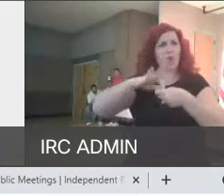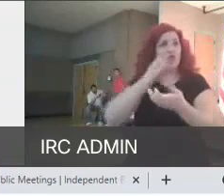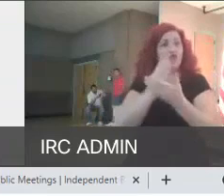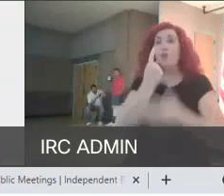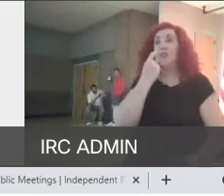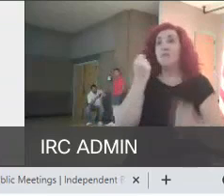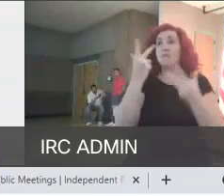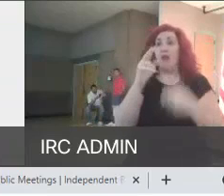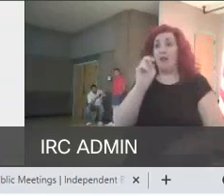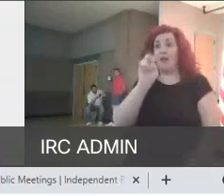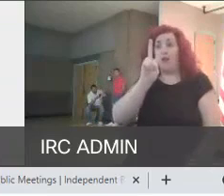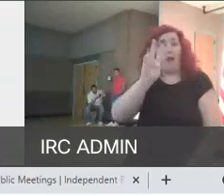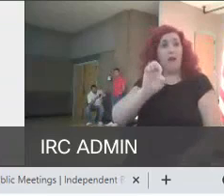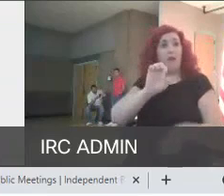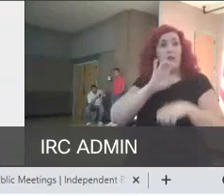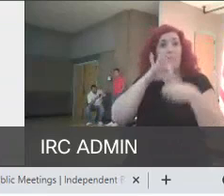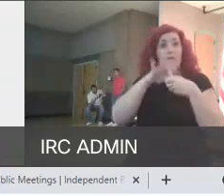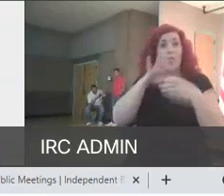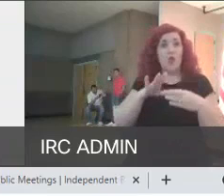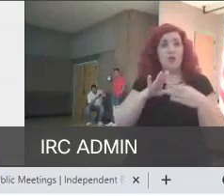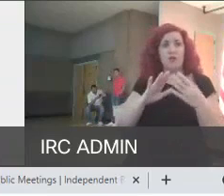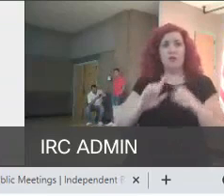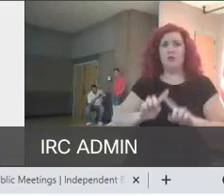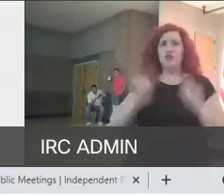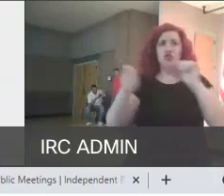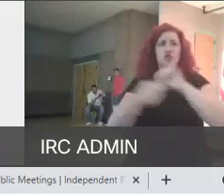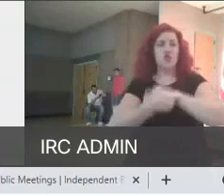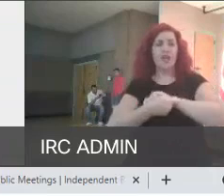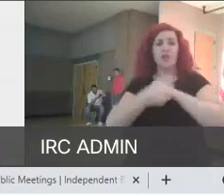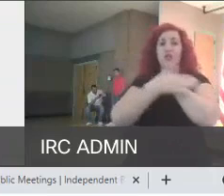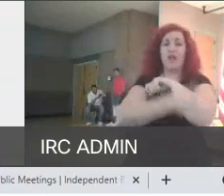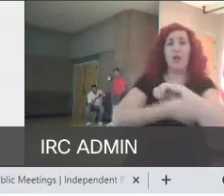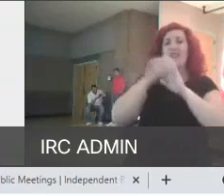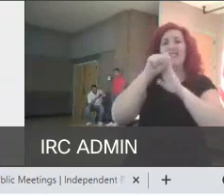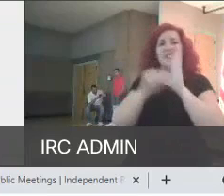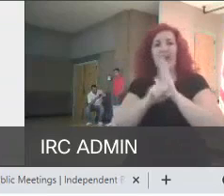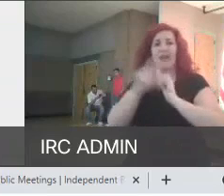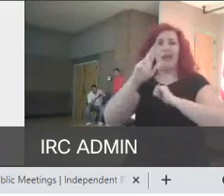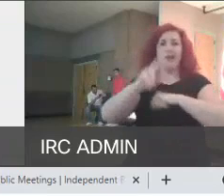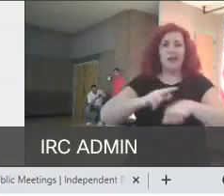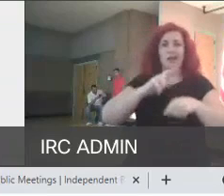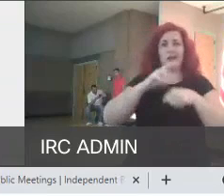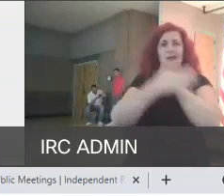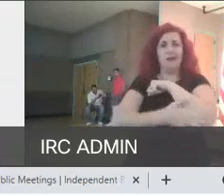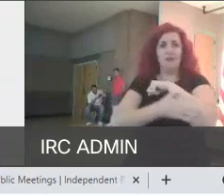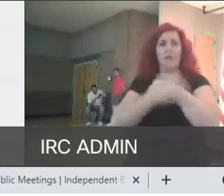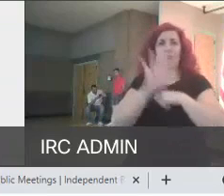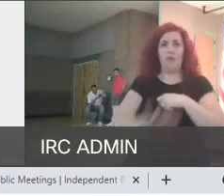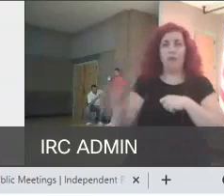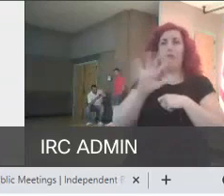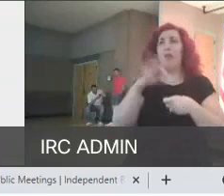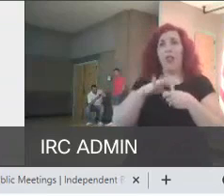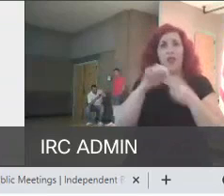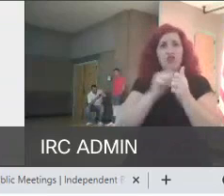American voters have made a difference in the county, state, and national elections. Their participation made the election process more competitive in the